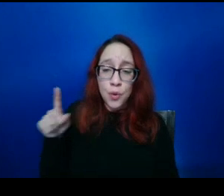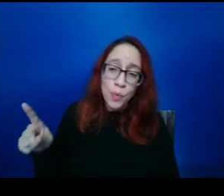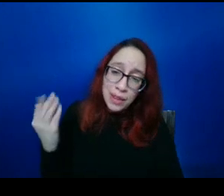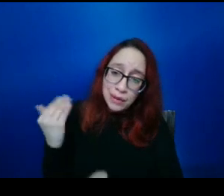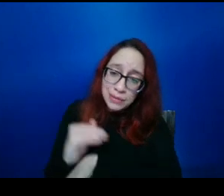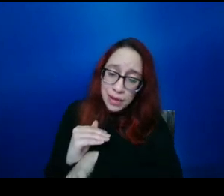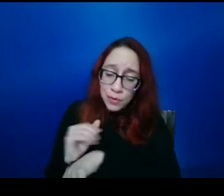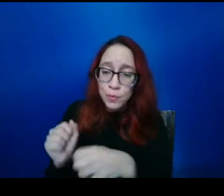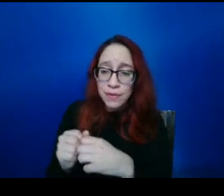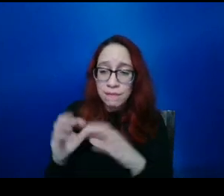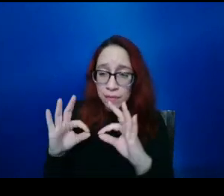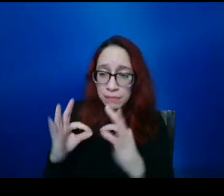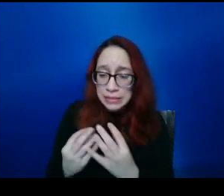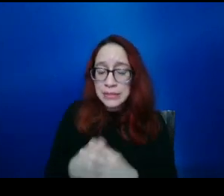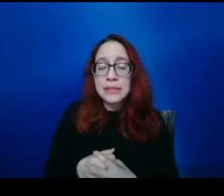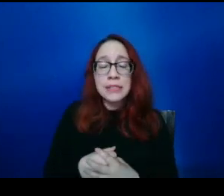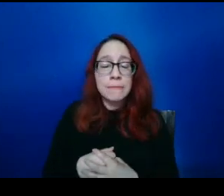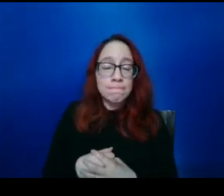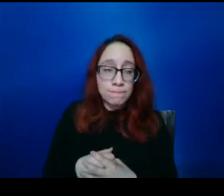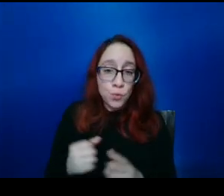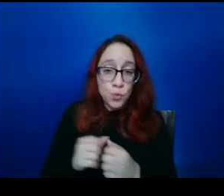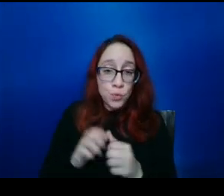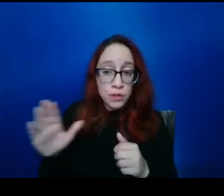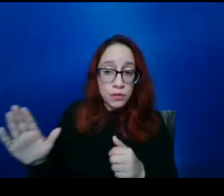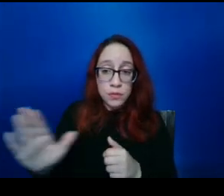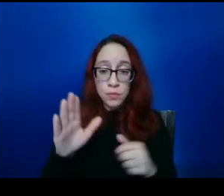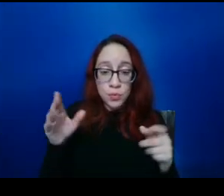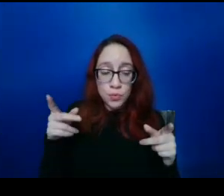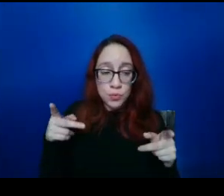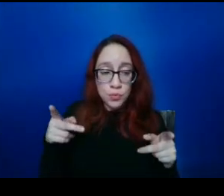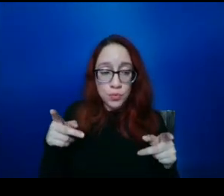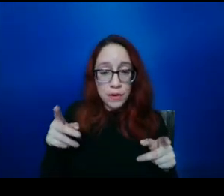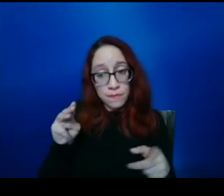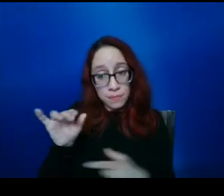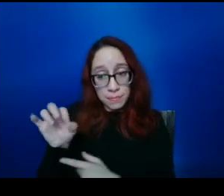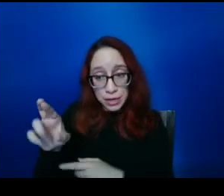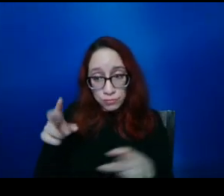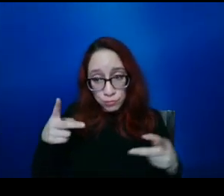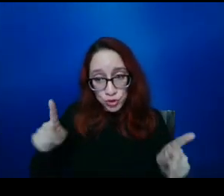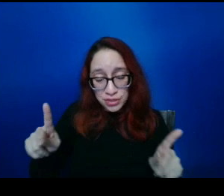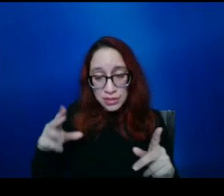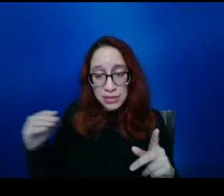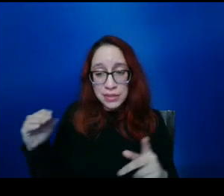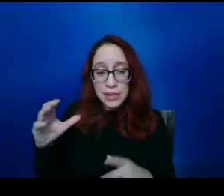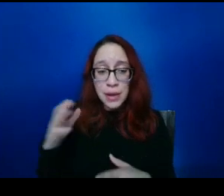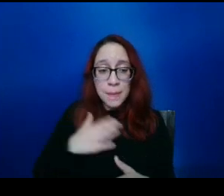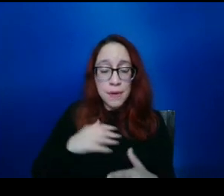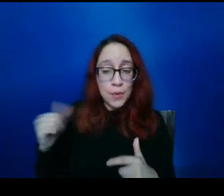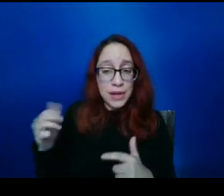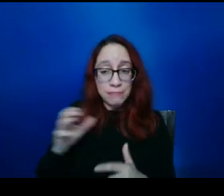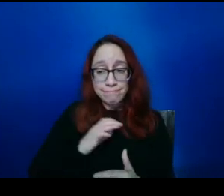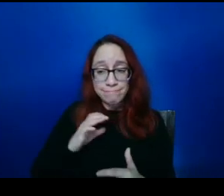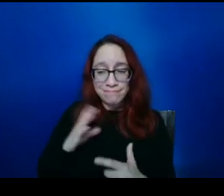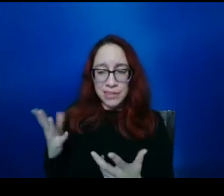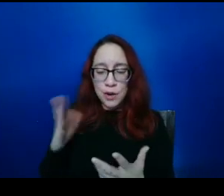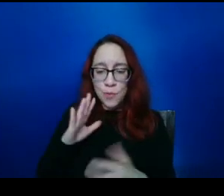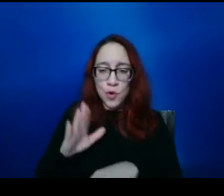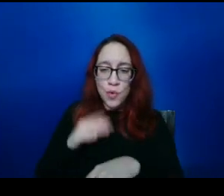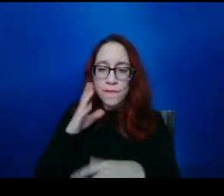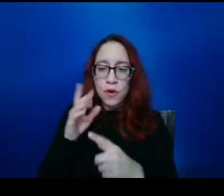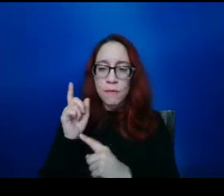family. So with the permission of the mayor and other my colleagues, I would just like to call for